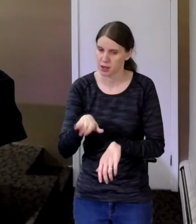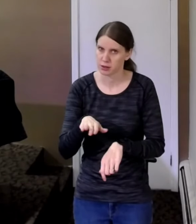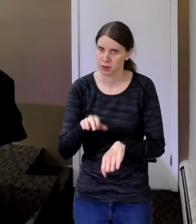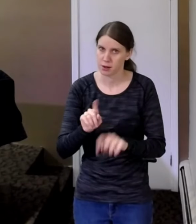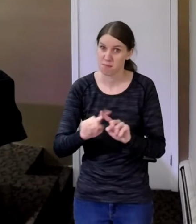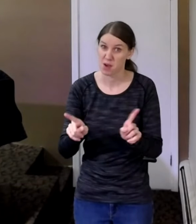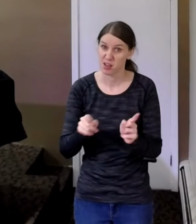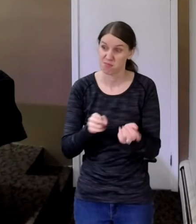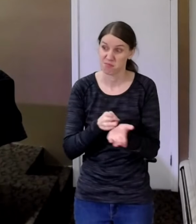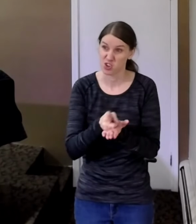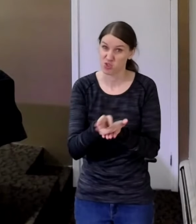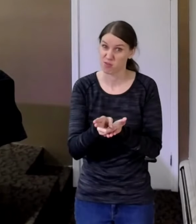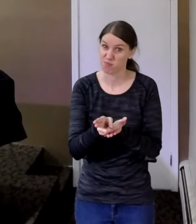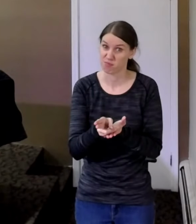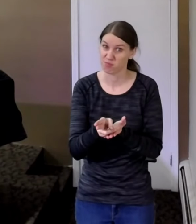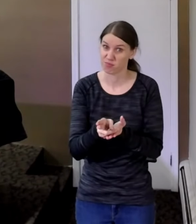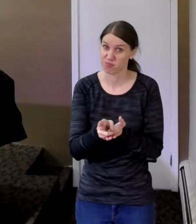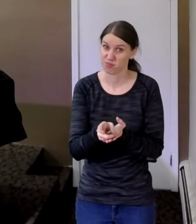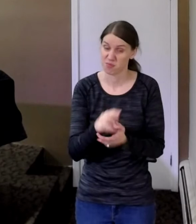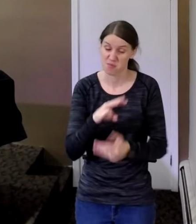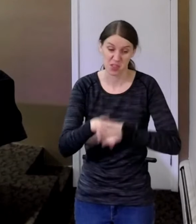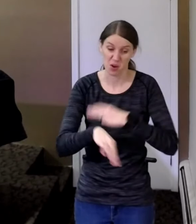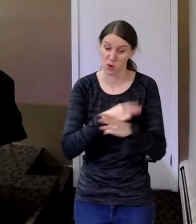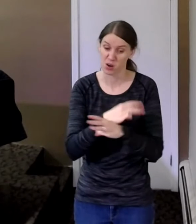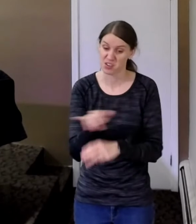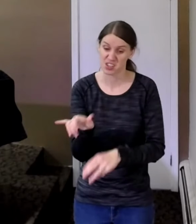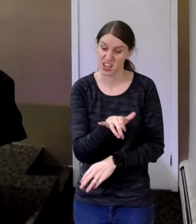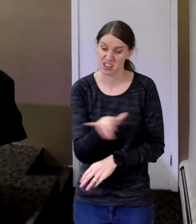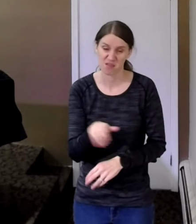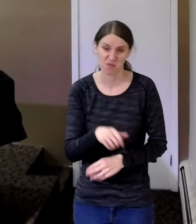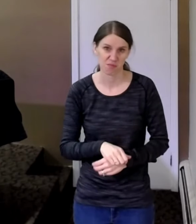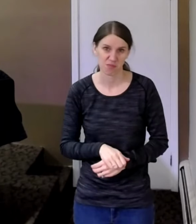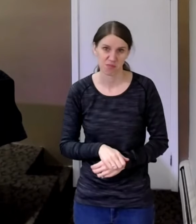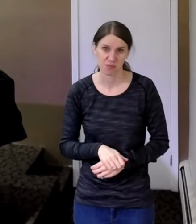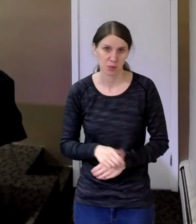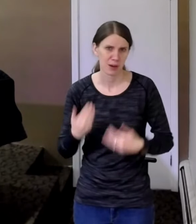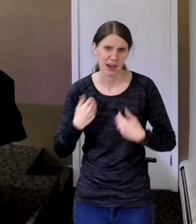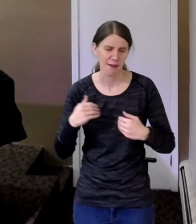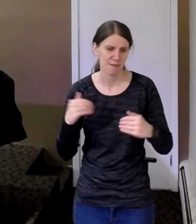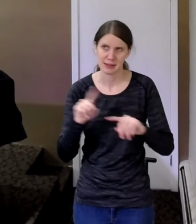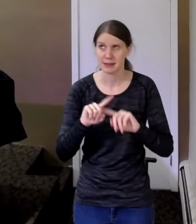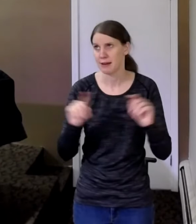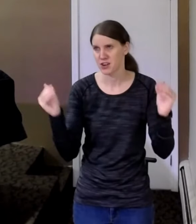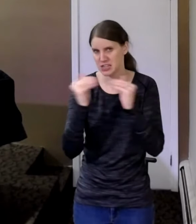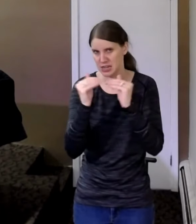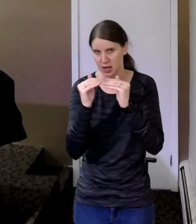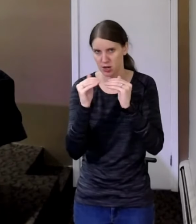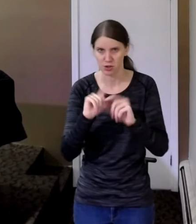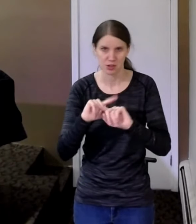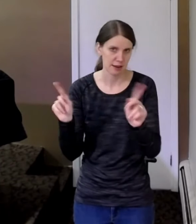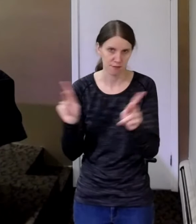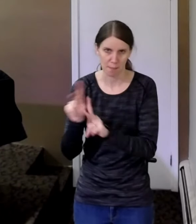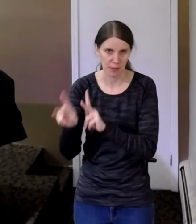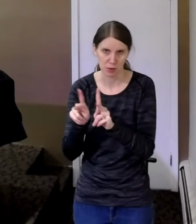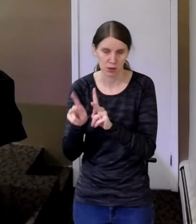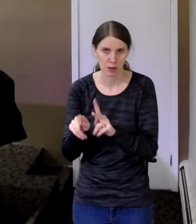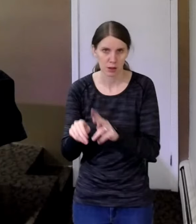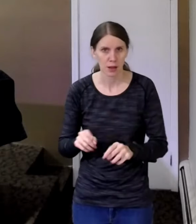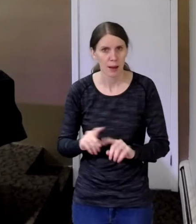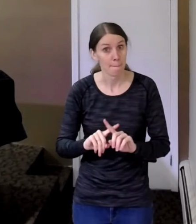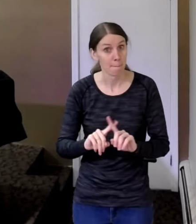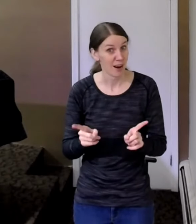true. We have different standards for different people. I see that. But is it any